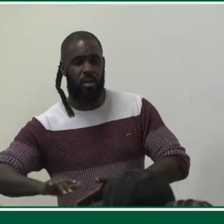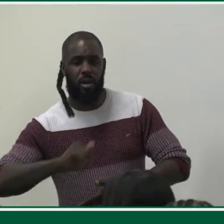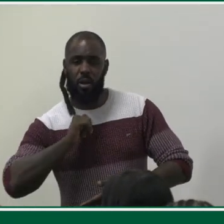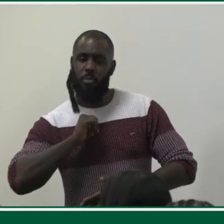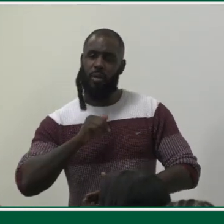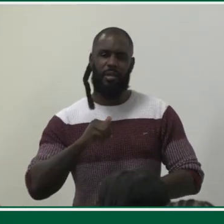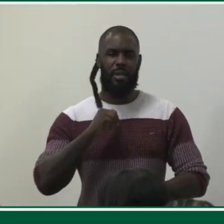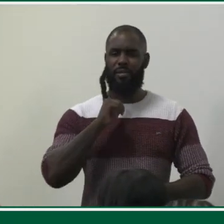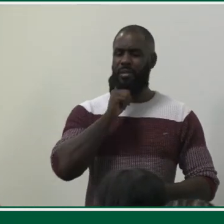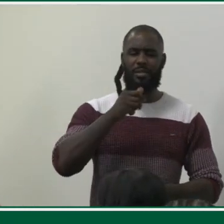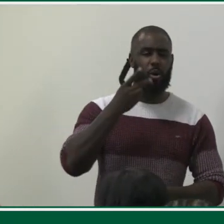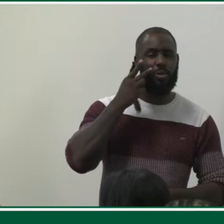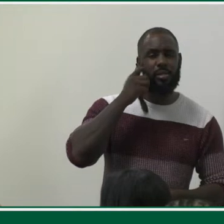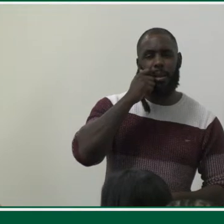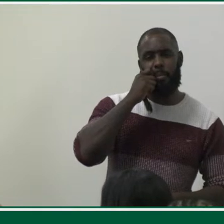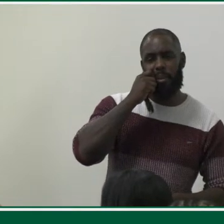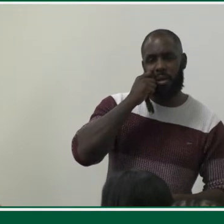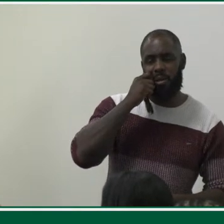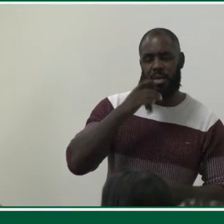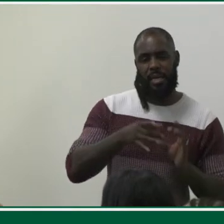California Proposition 209?